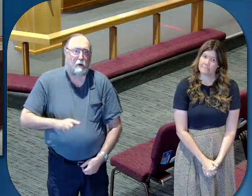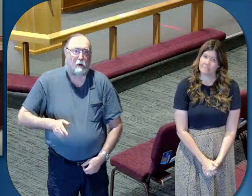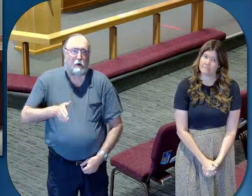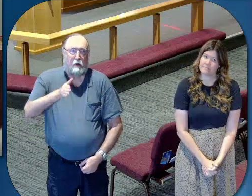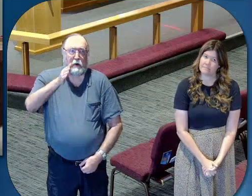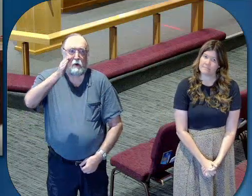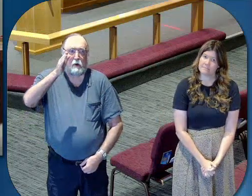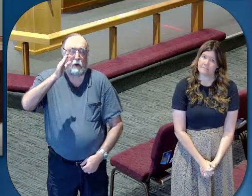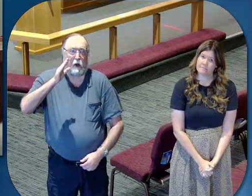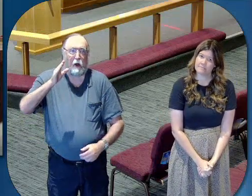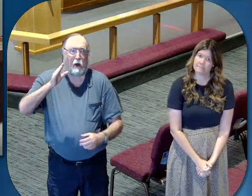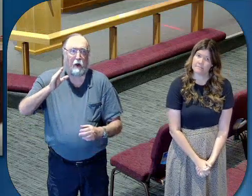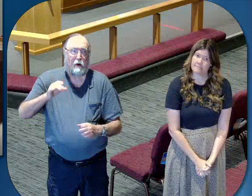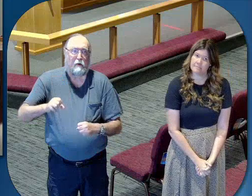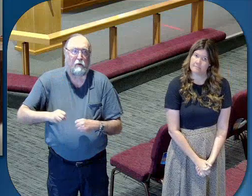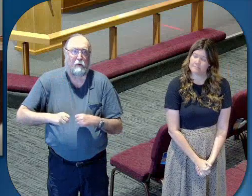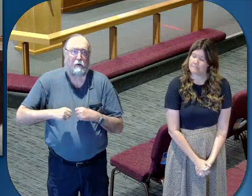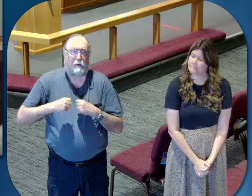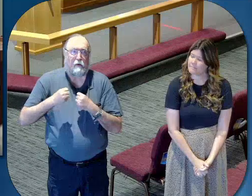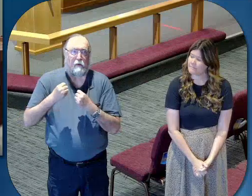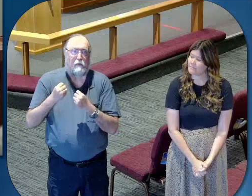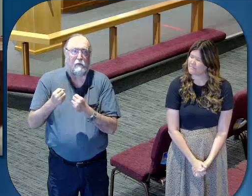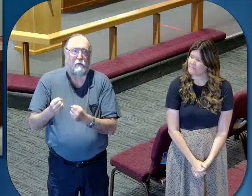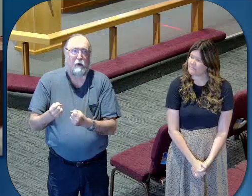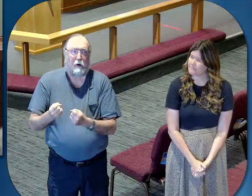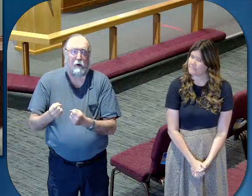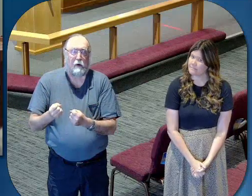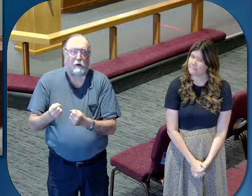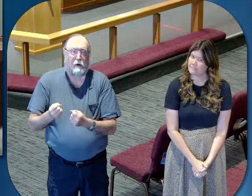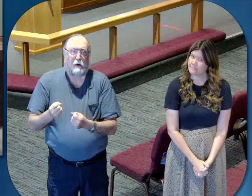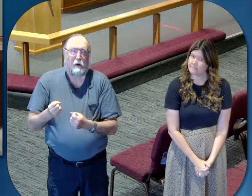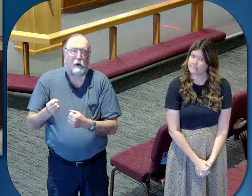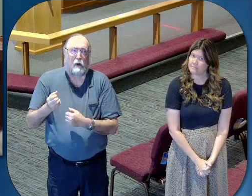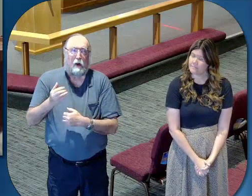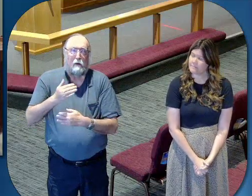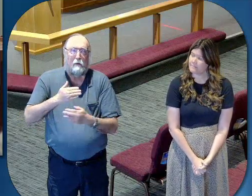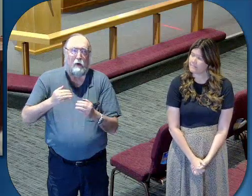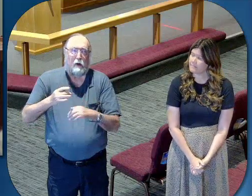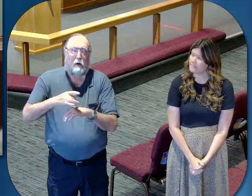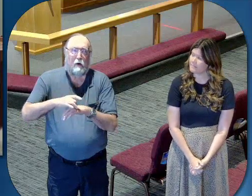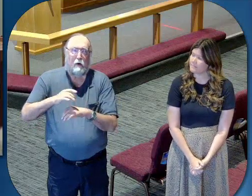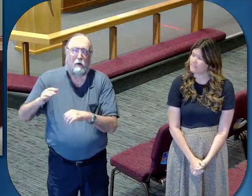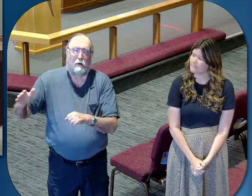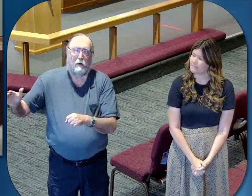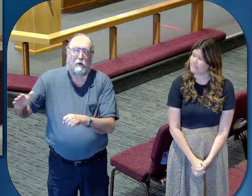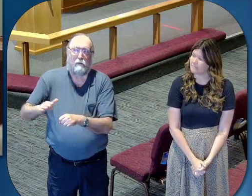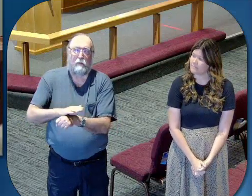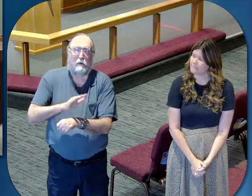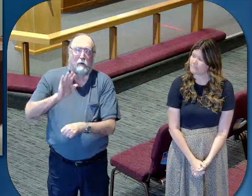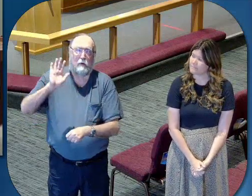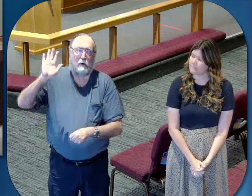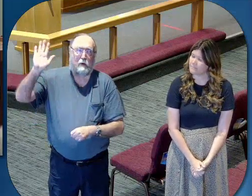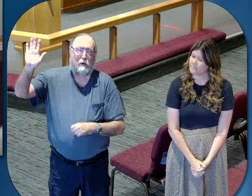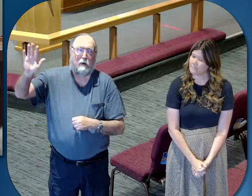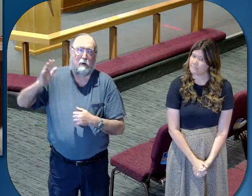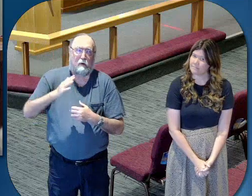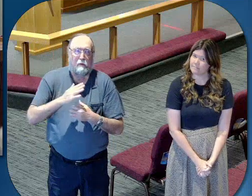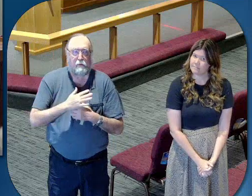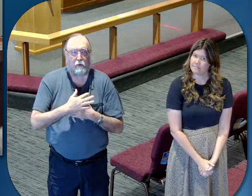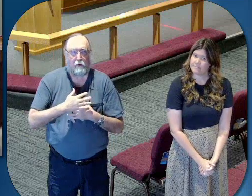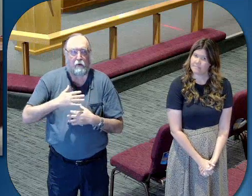Lord, Lord God of power and might, heaven and earth are full